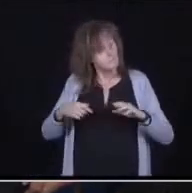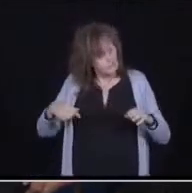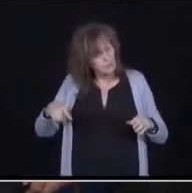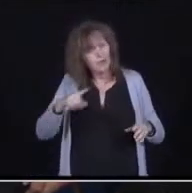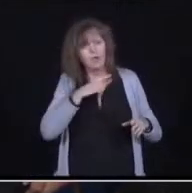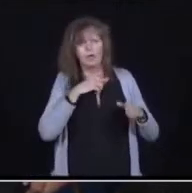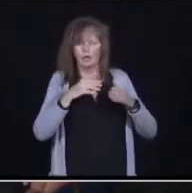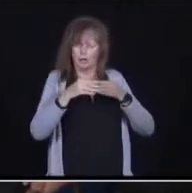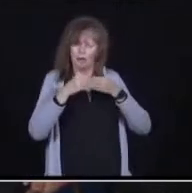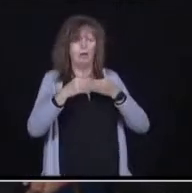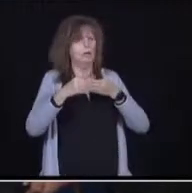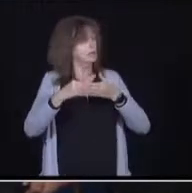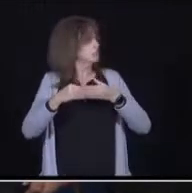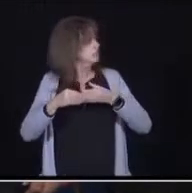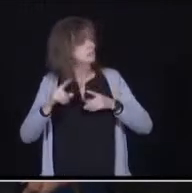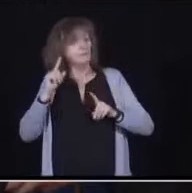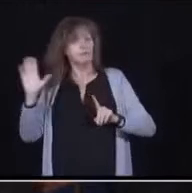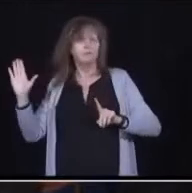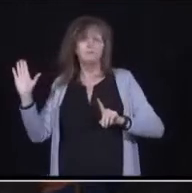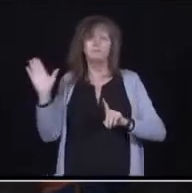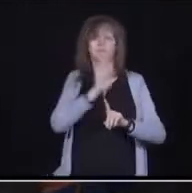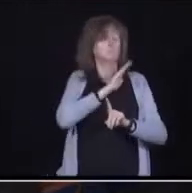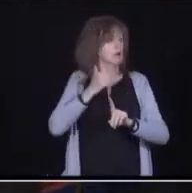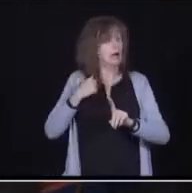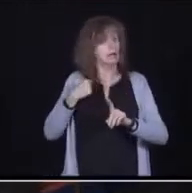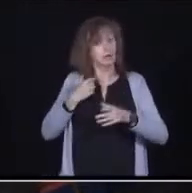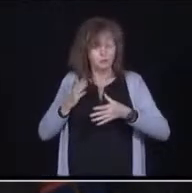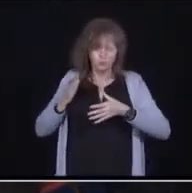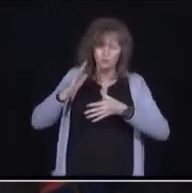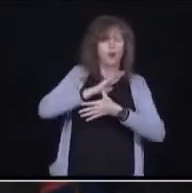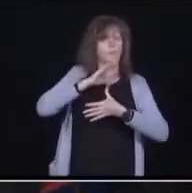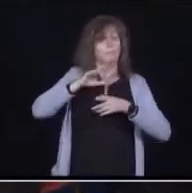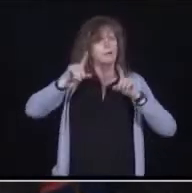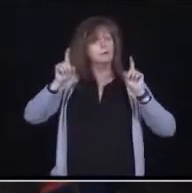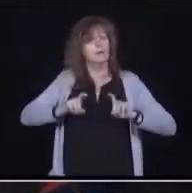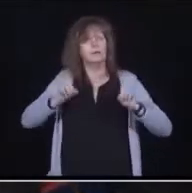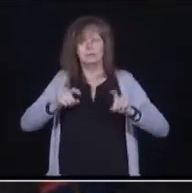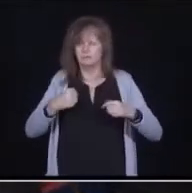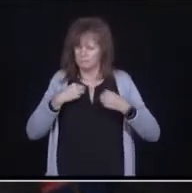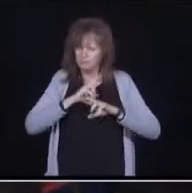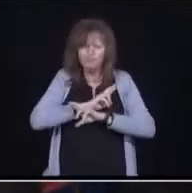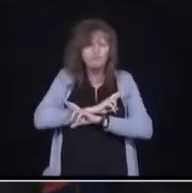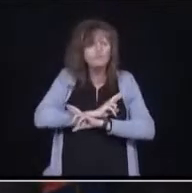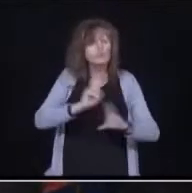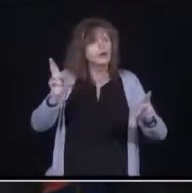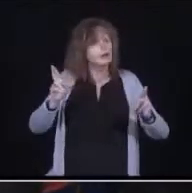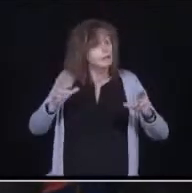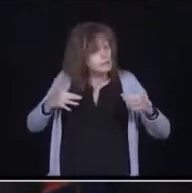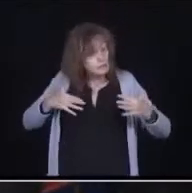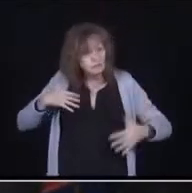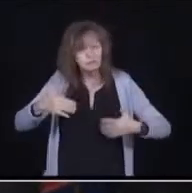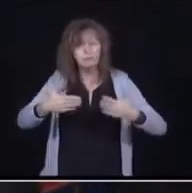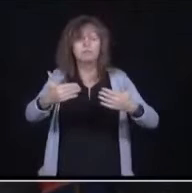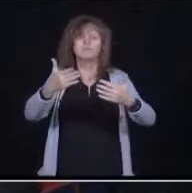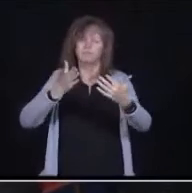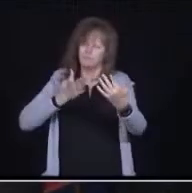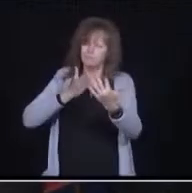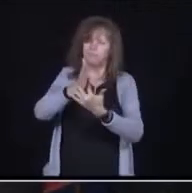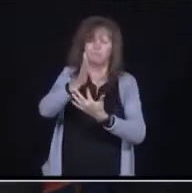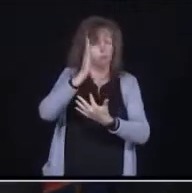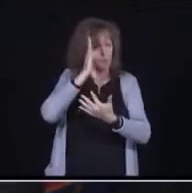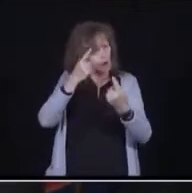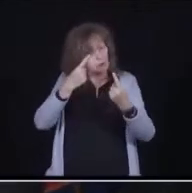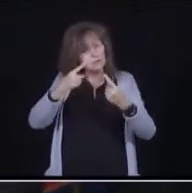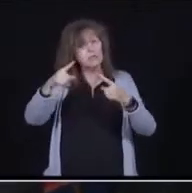country in testing. It's all hands on deck. Everyone's ready, and we'll get through this like we've been able to get through everything